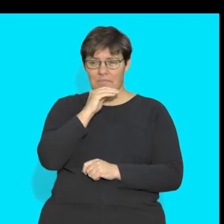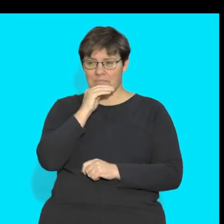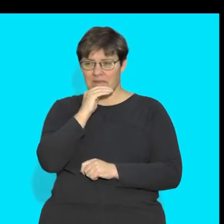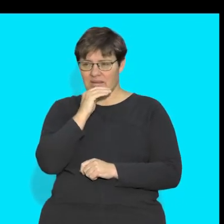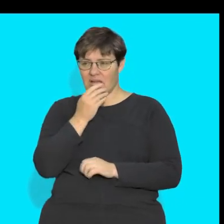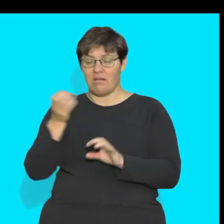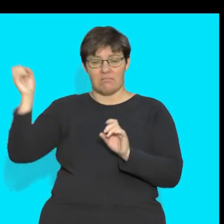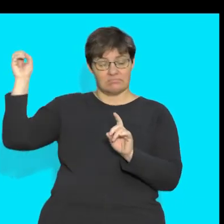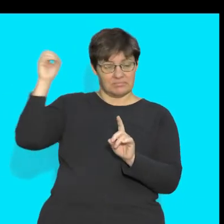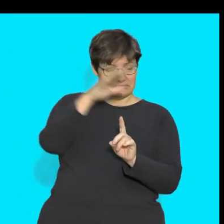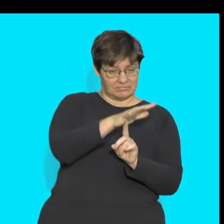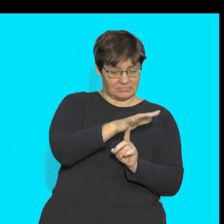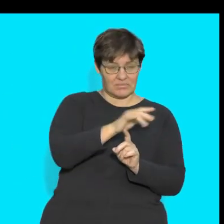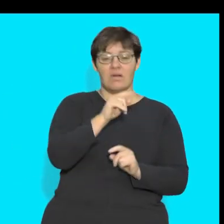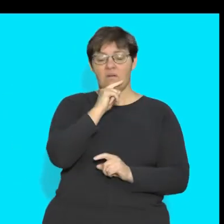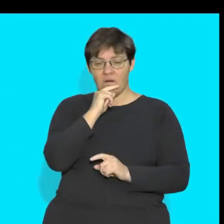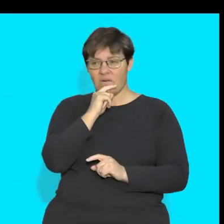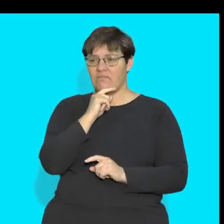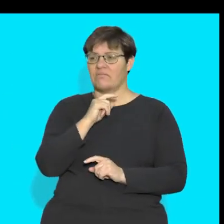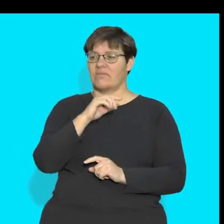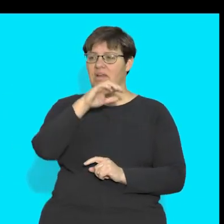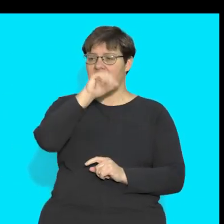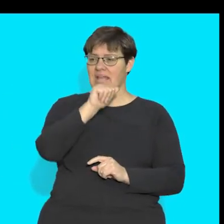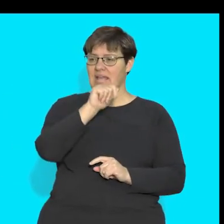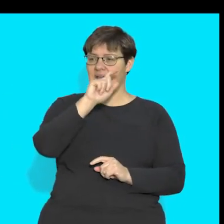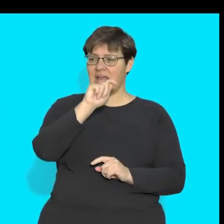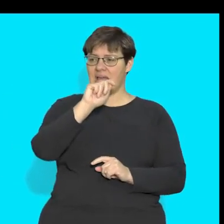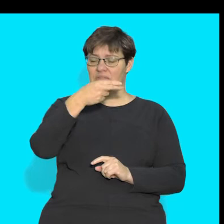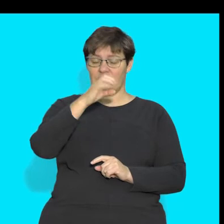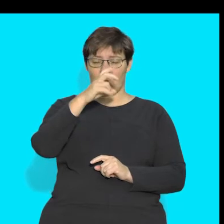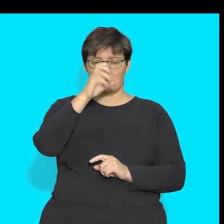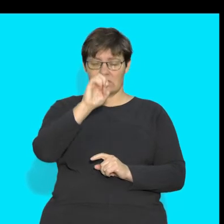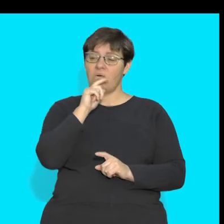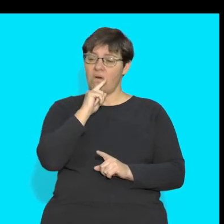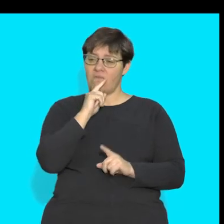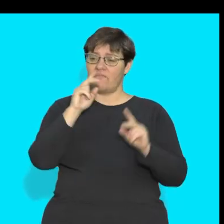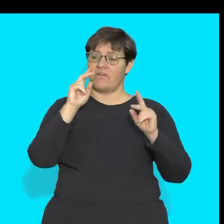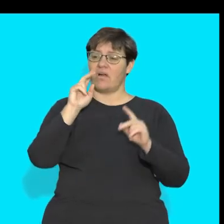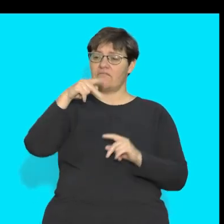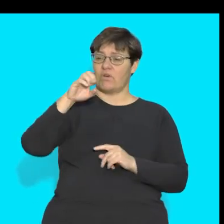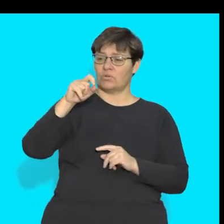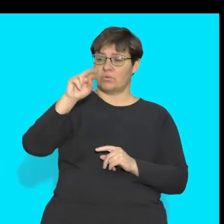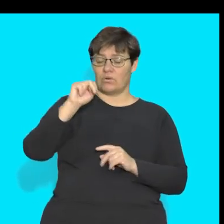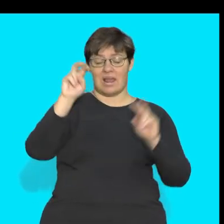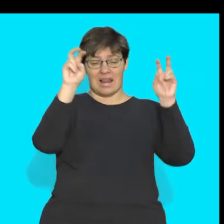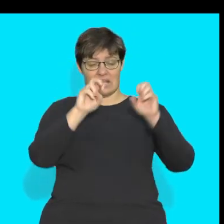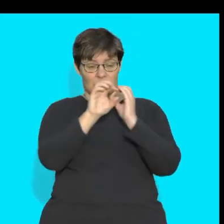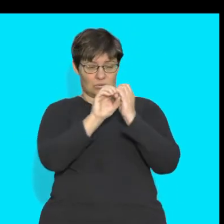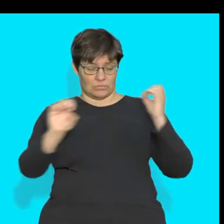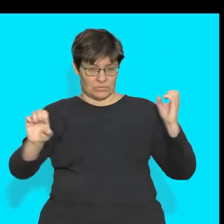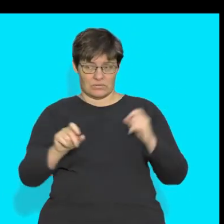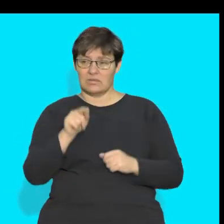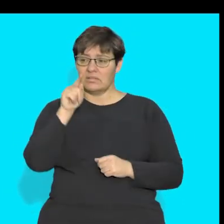is incident. That means it just falls on it. On the cathode of a photoelectric tube. During the experiment, the